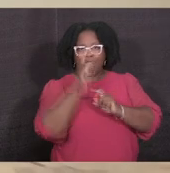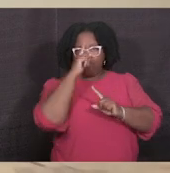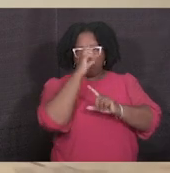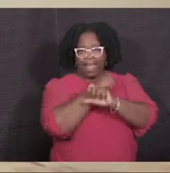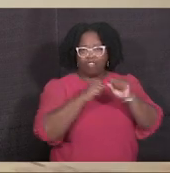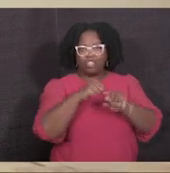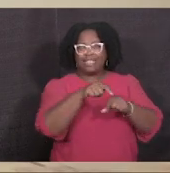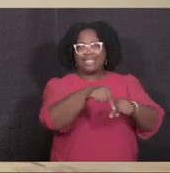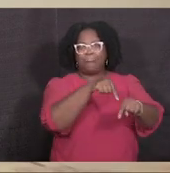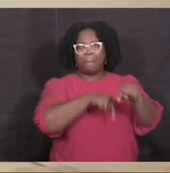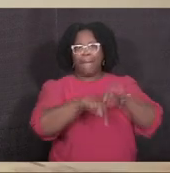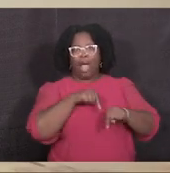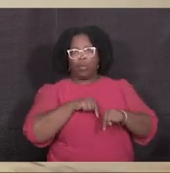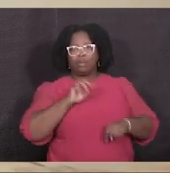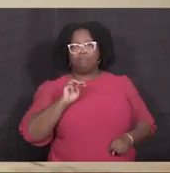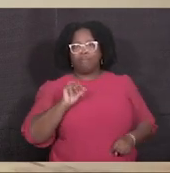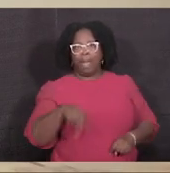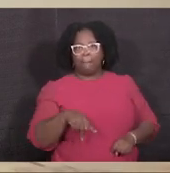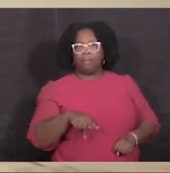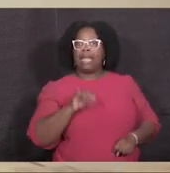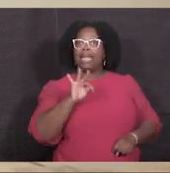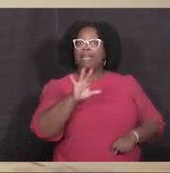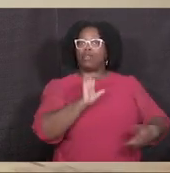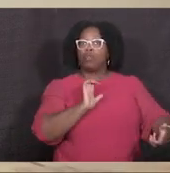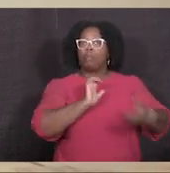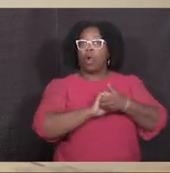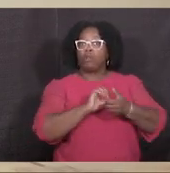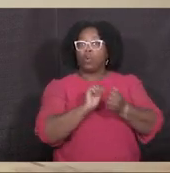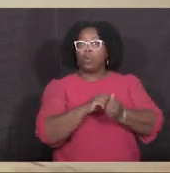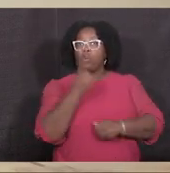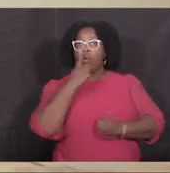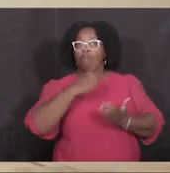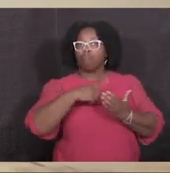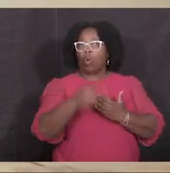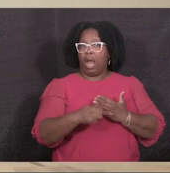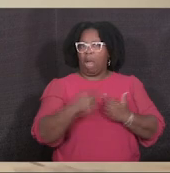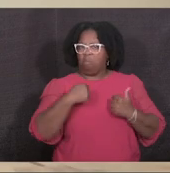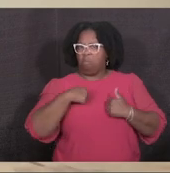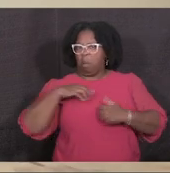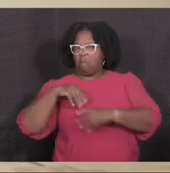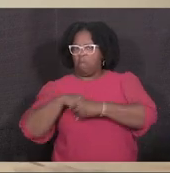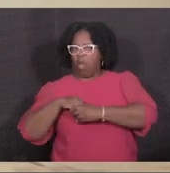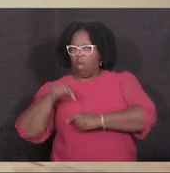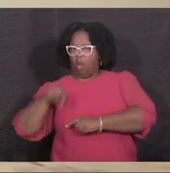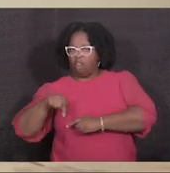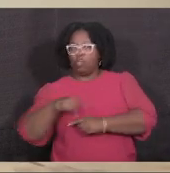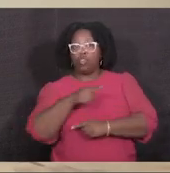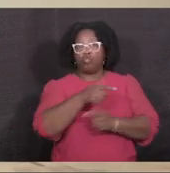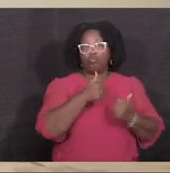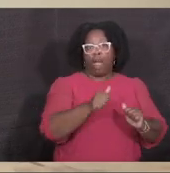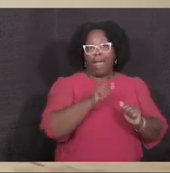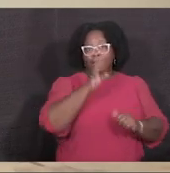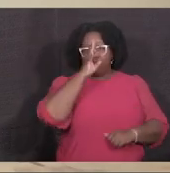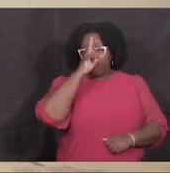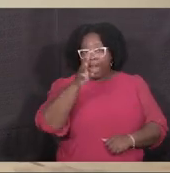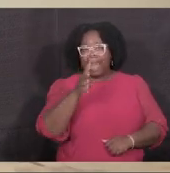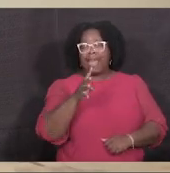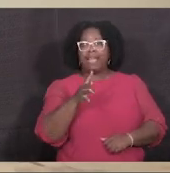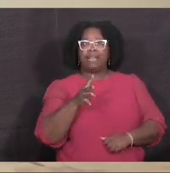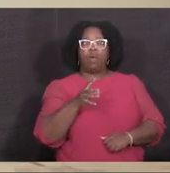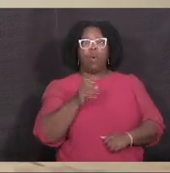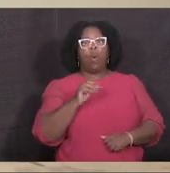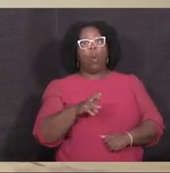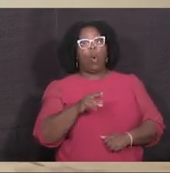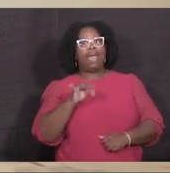you come to partner with one of the programs that I've been involved with helping to create and run, or if you're bringing me